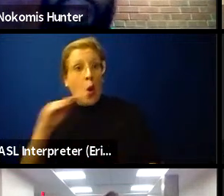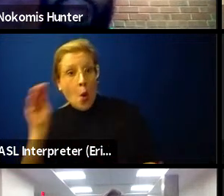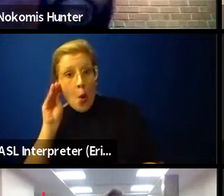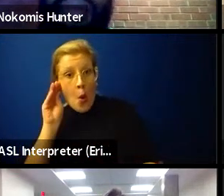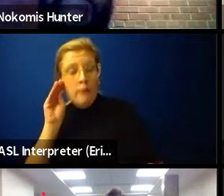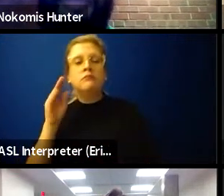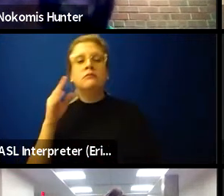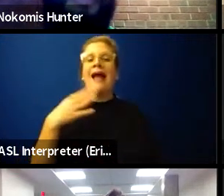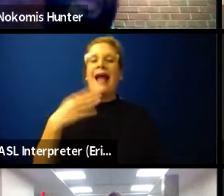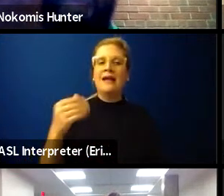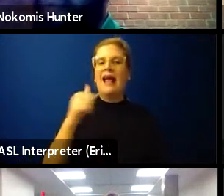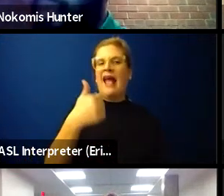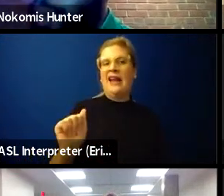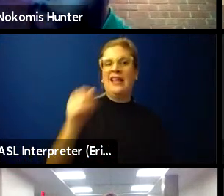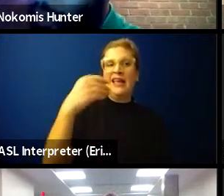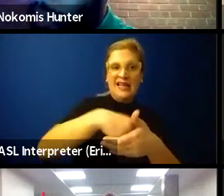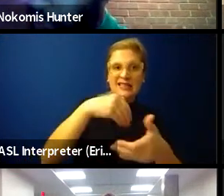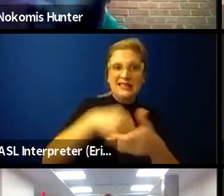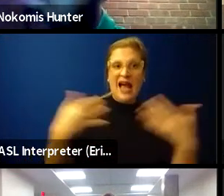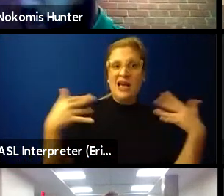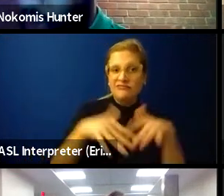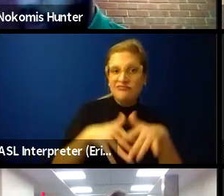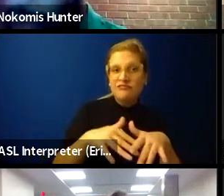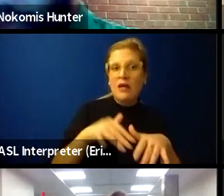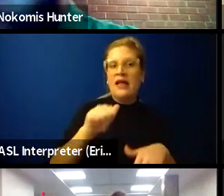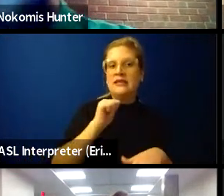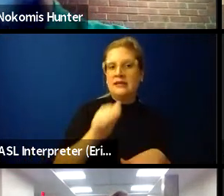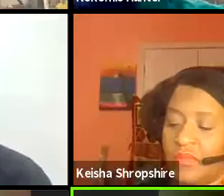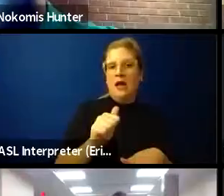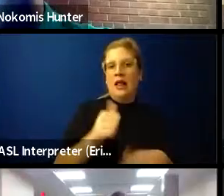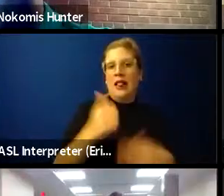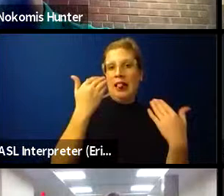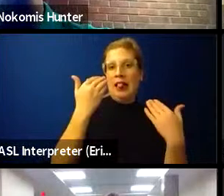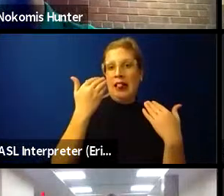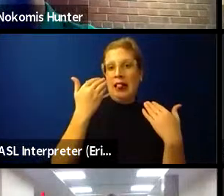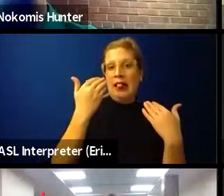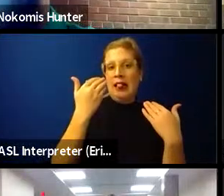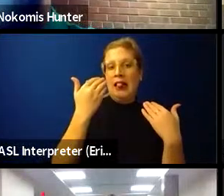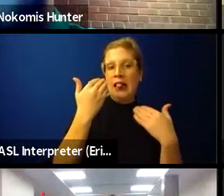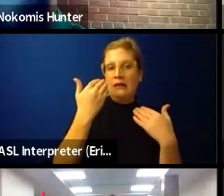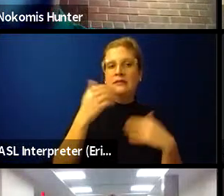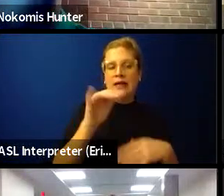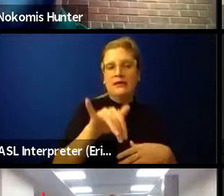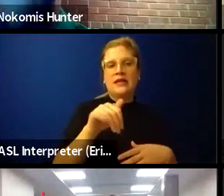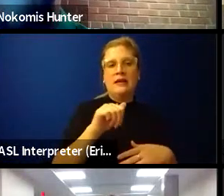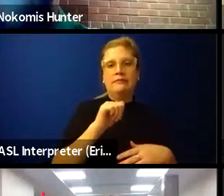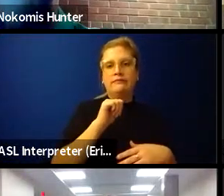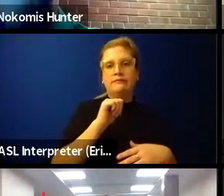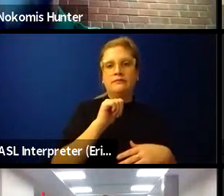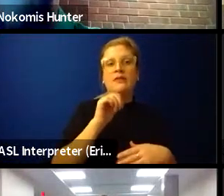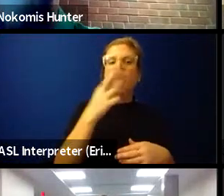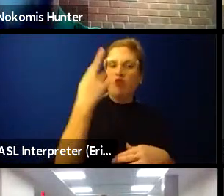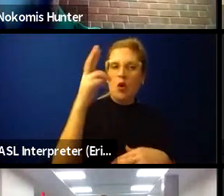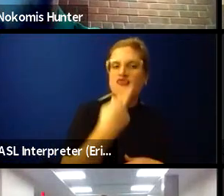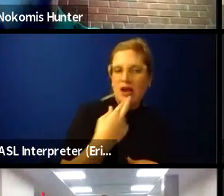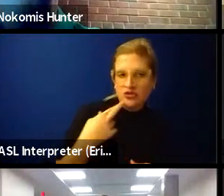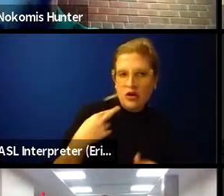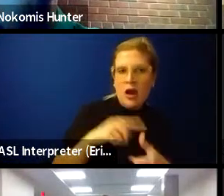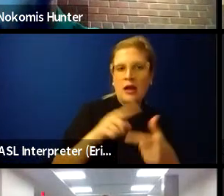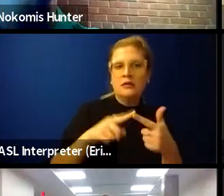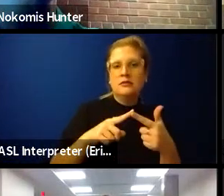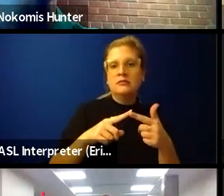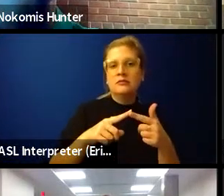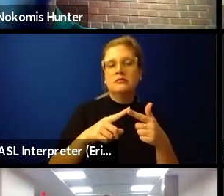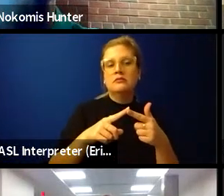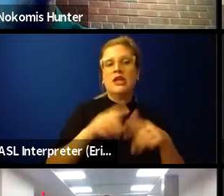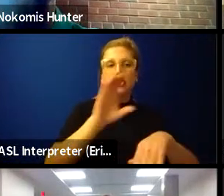as any indoor gathering that is not subject to any other rules. That go for restaurant and house of